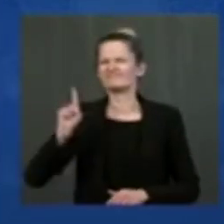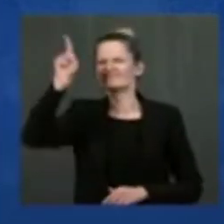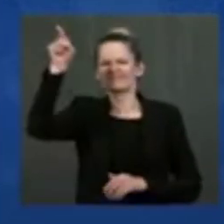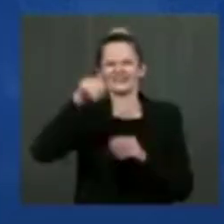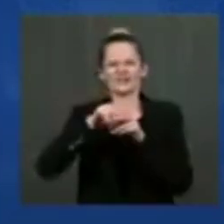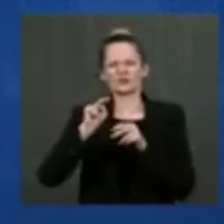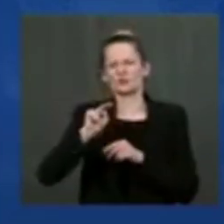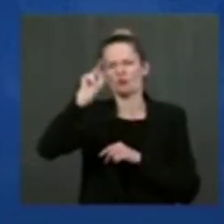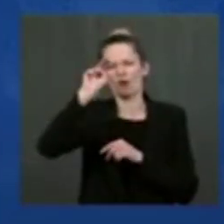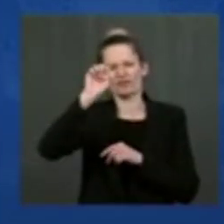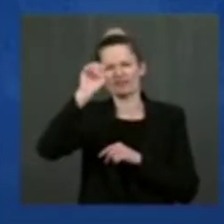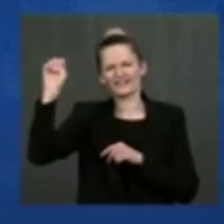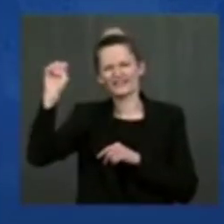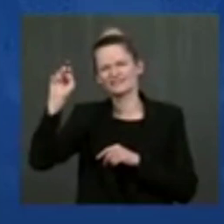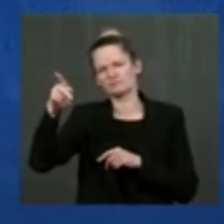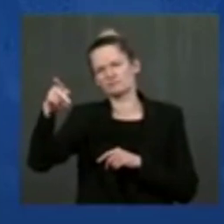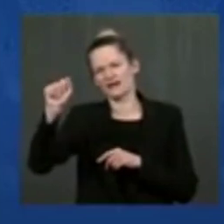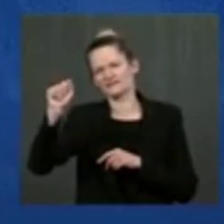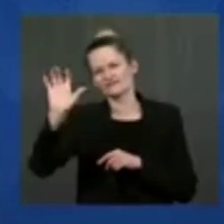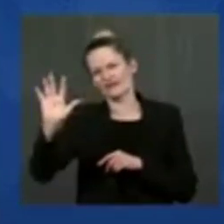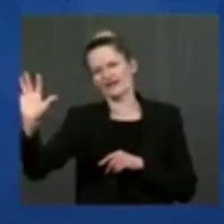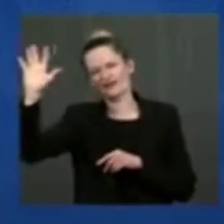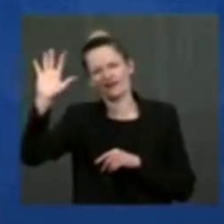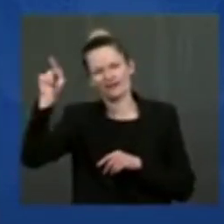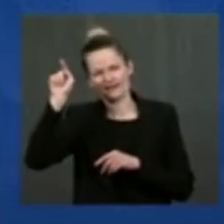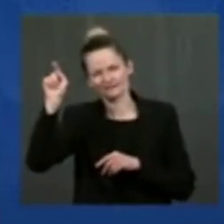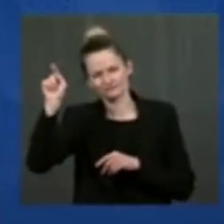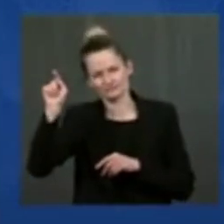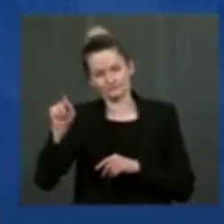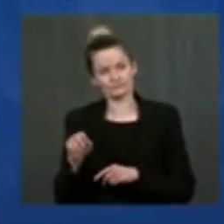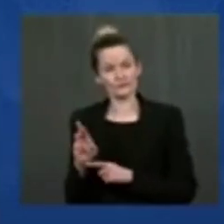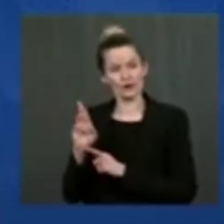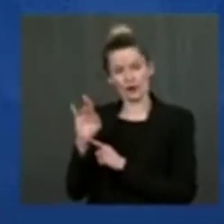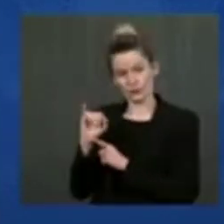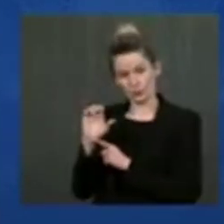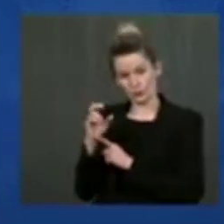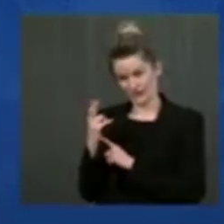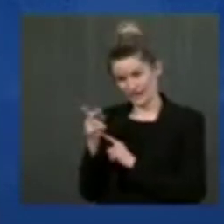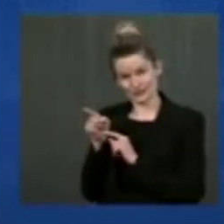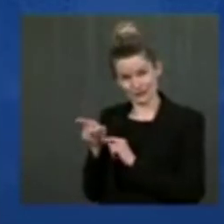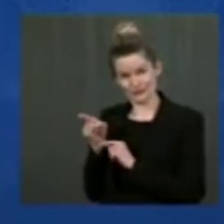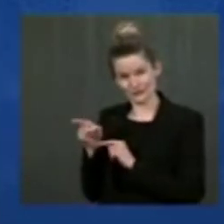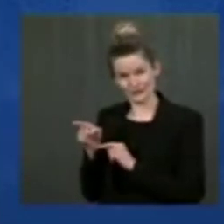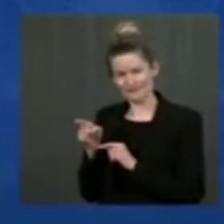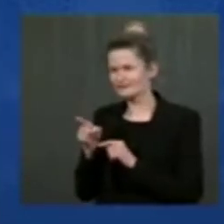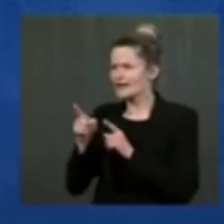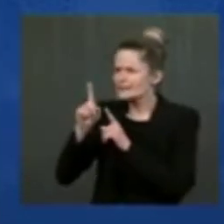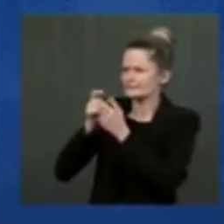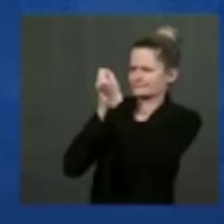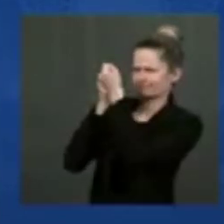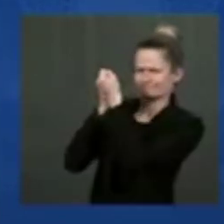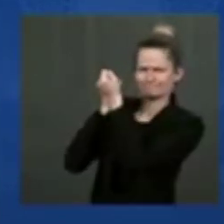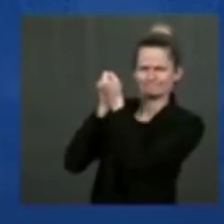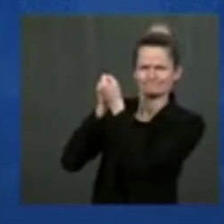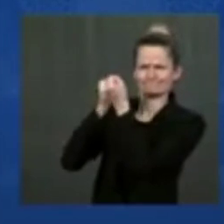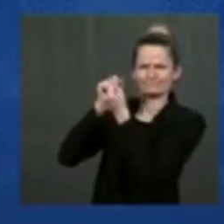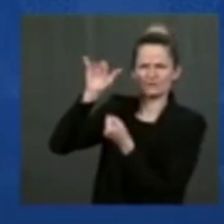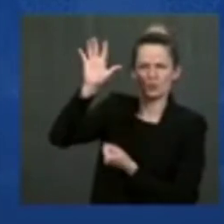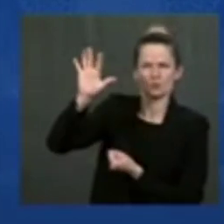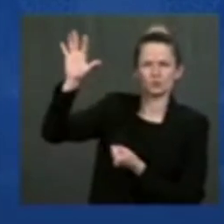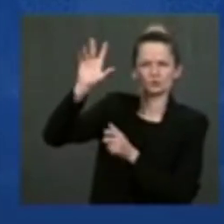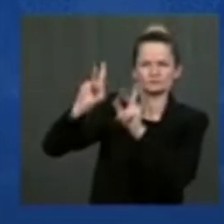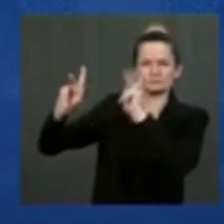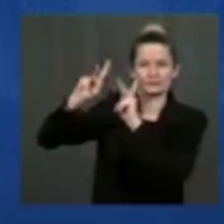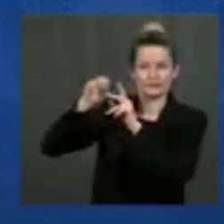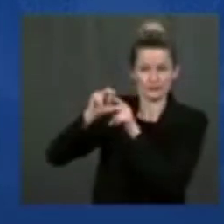gave people a voice. Molly Maguires, they were a little tougher. He gave them a hard time. He ended up